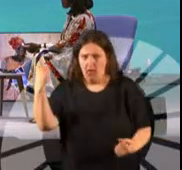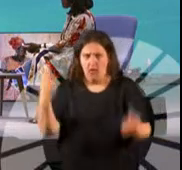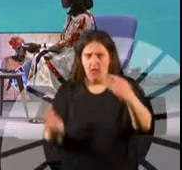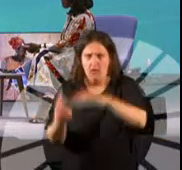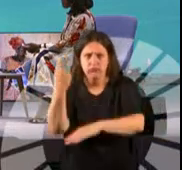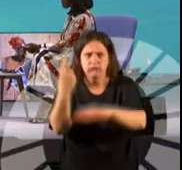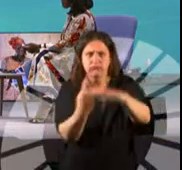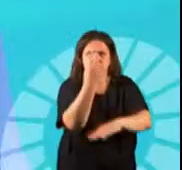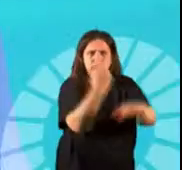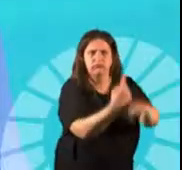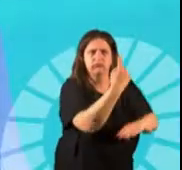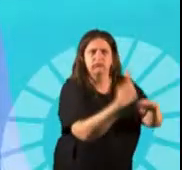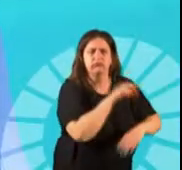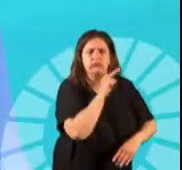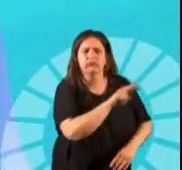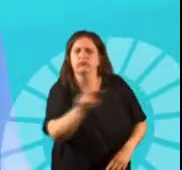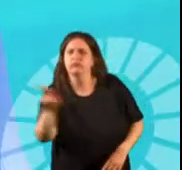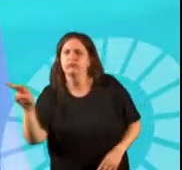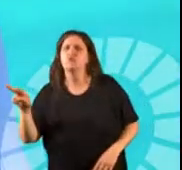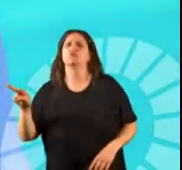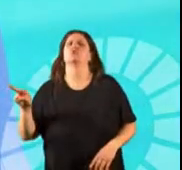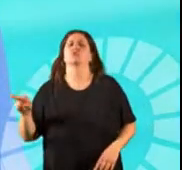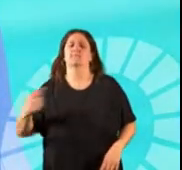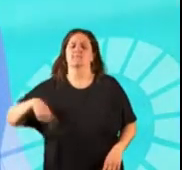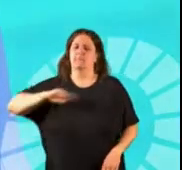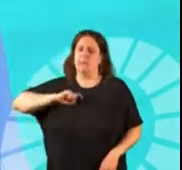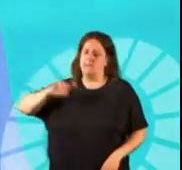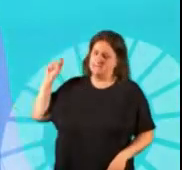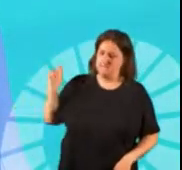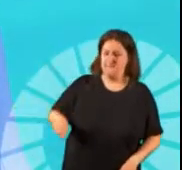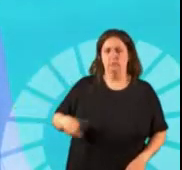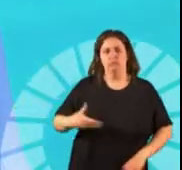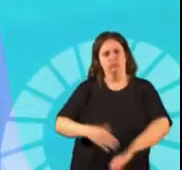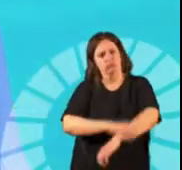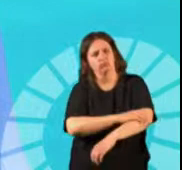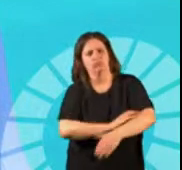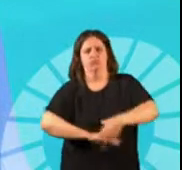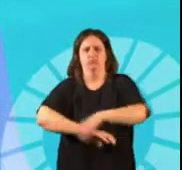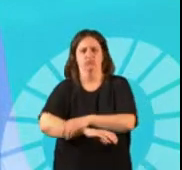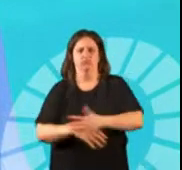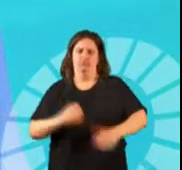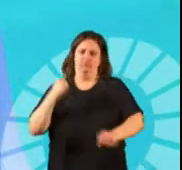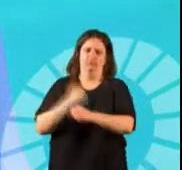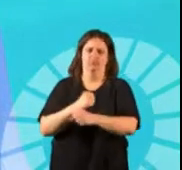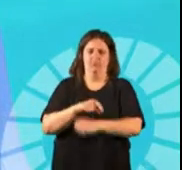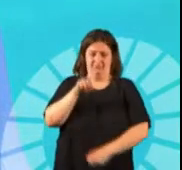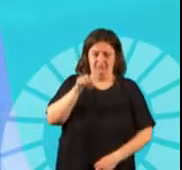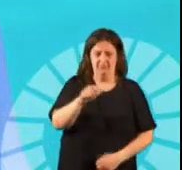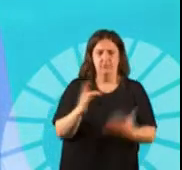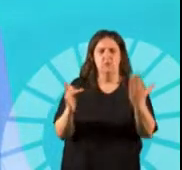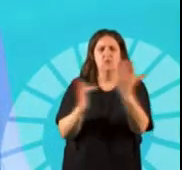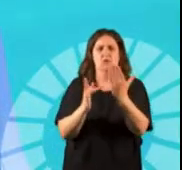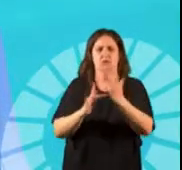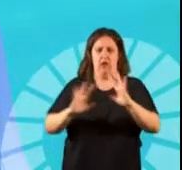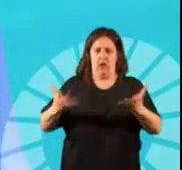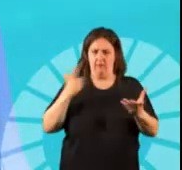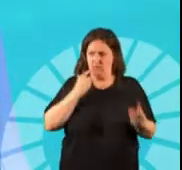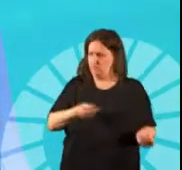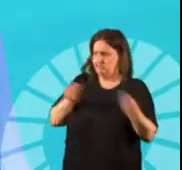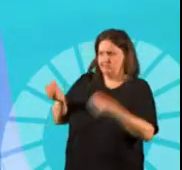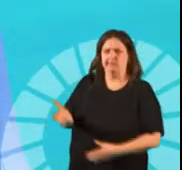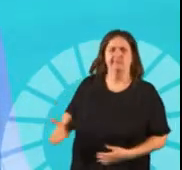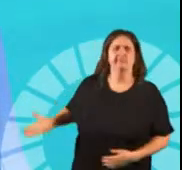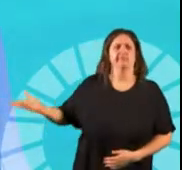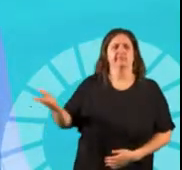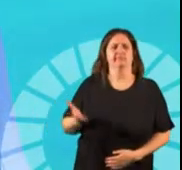into tech to tackling online gender-based violence. We must also address the needs of girls with